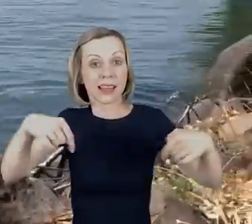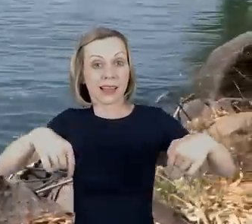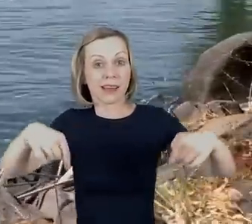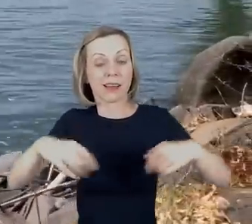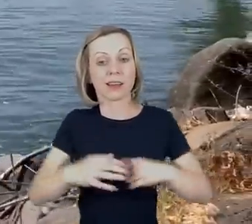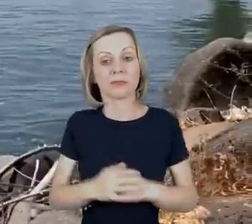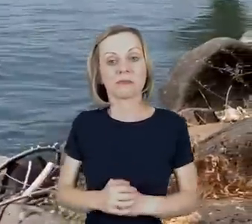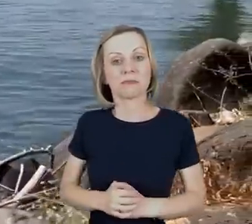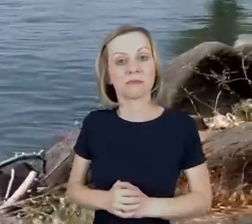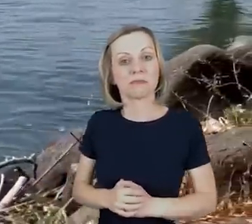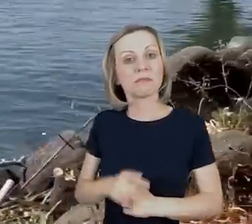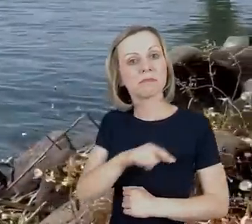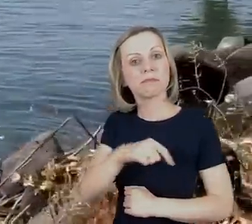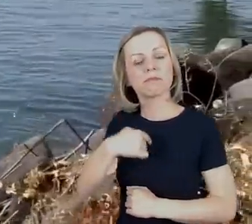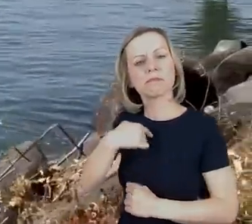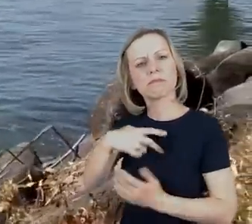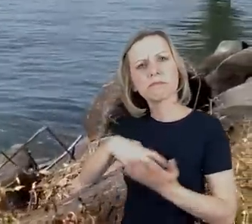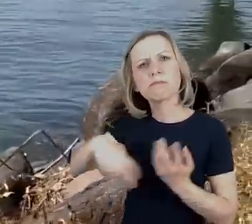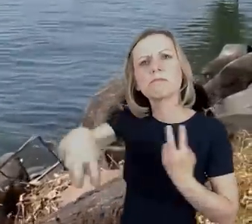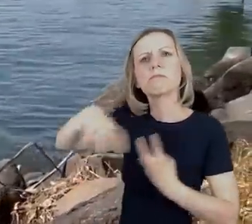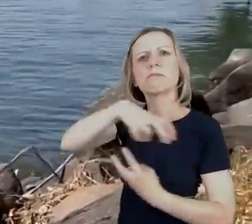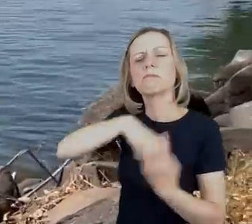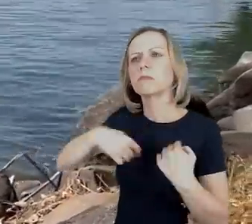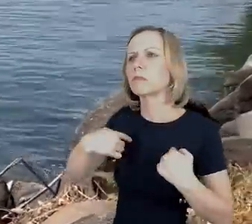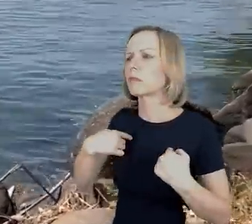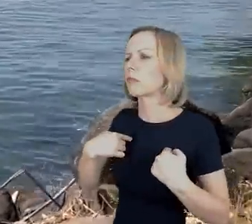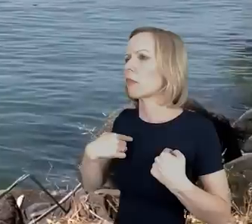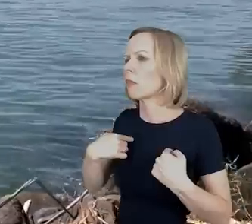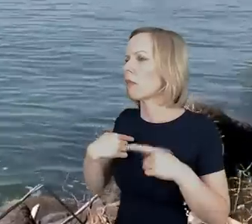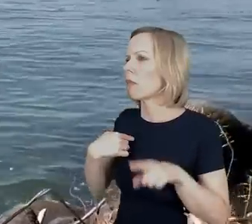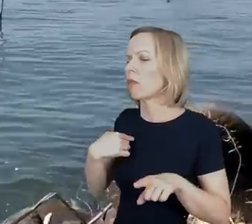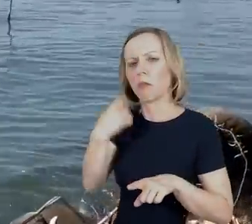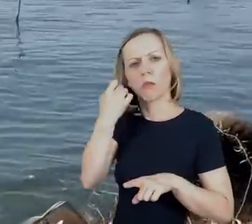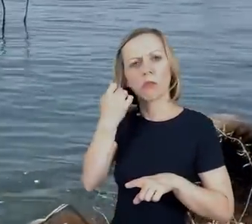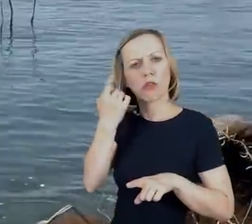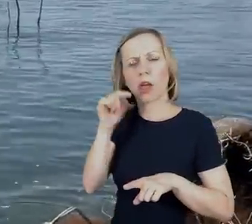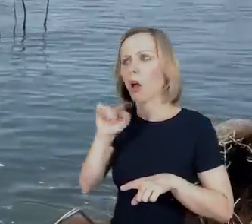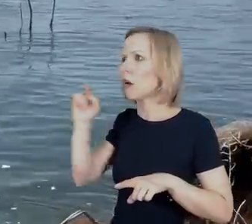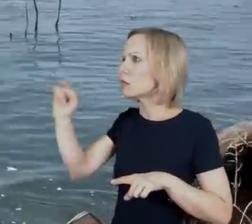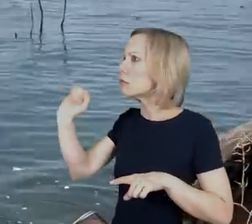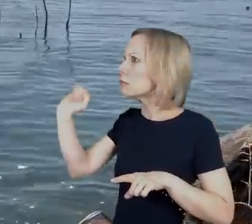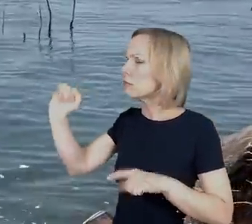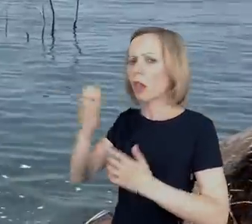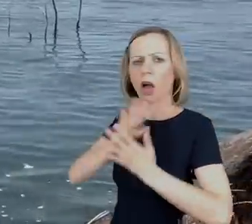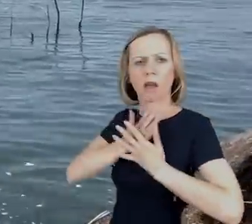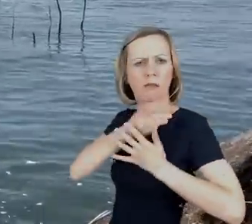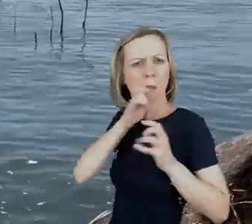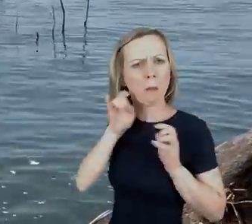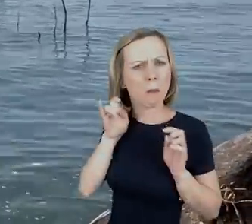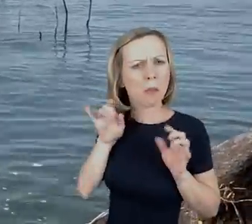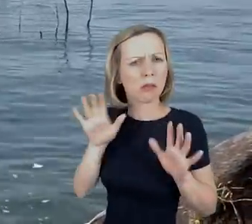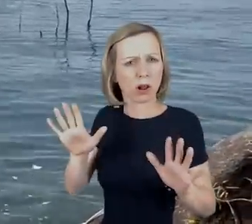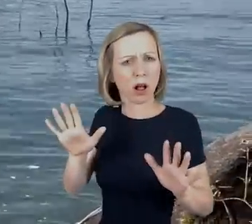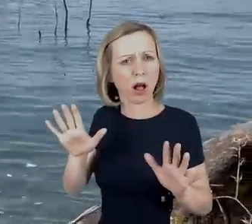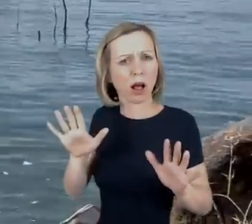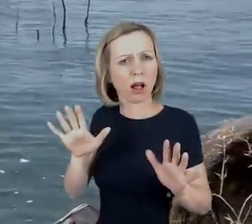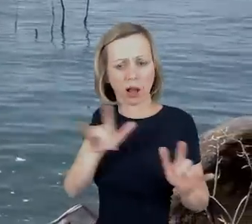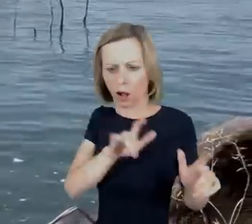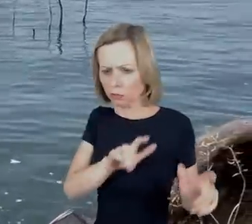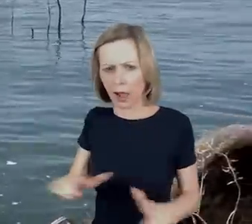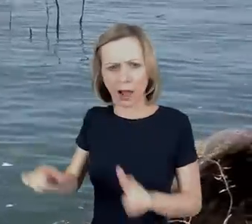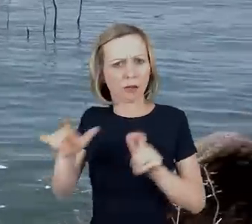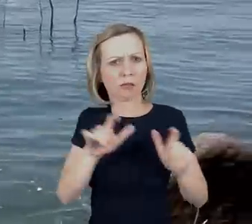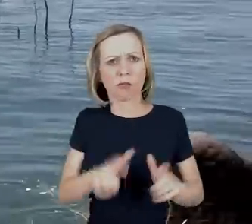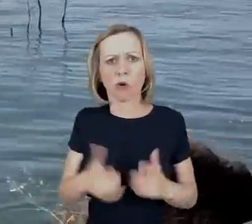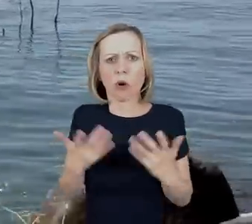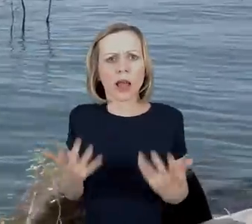Here by the Sea of Galilee, on this lake, I realize that the most miraculous drama of God's love is